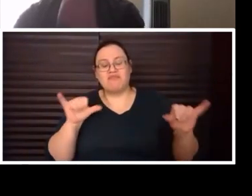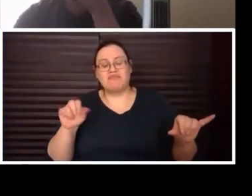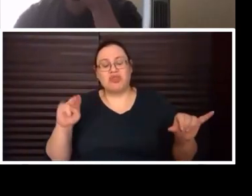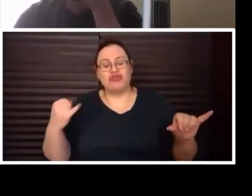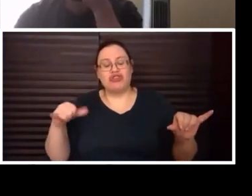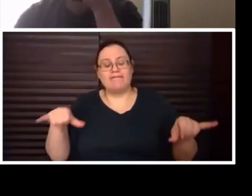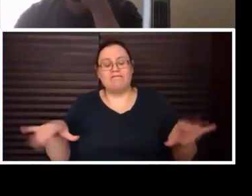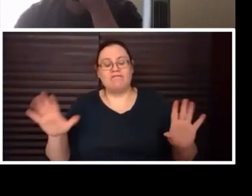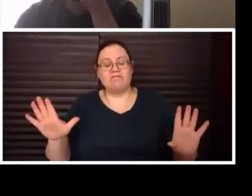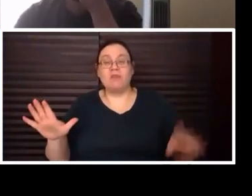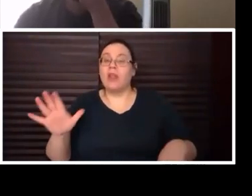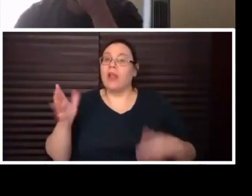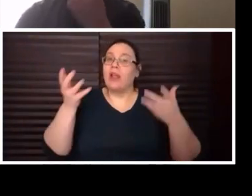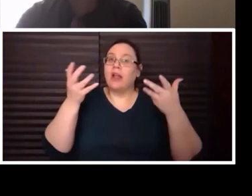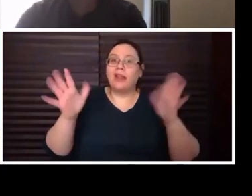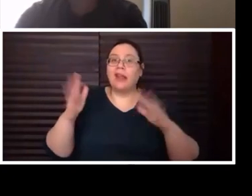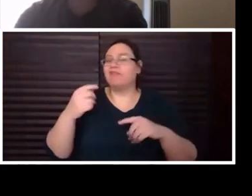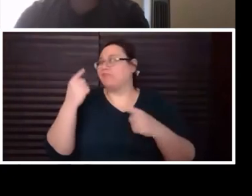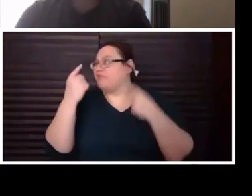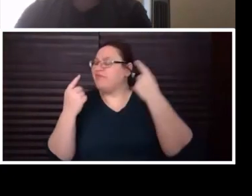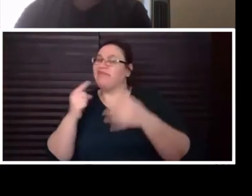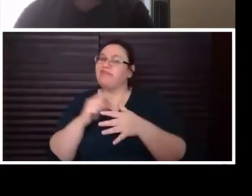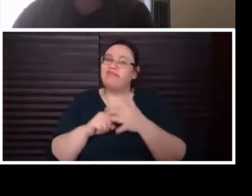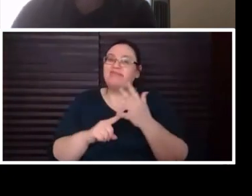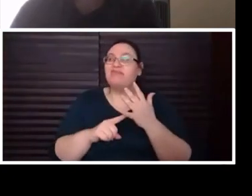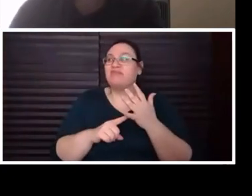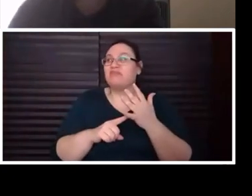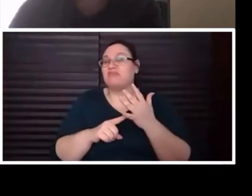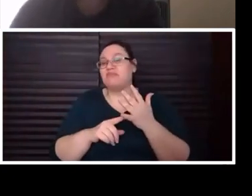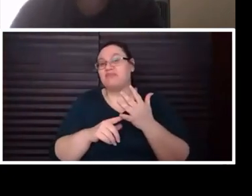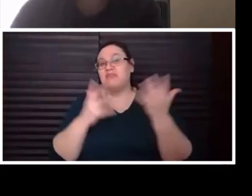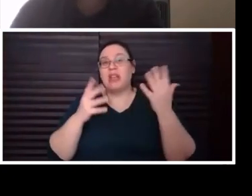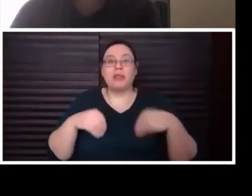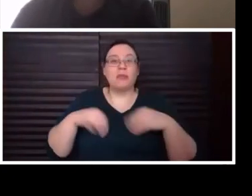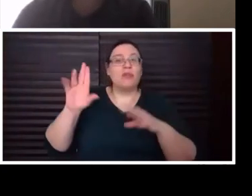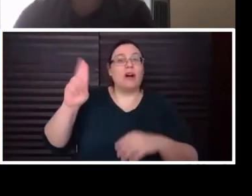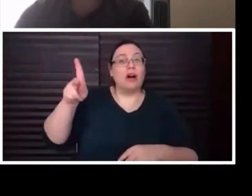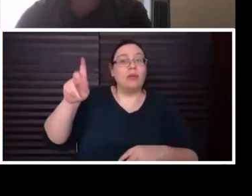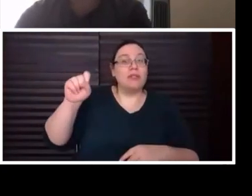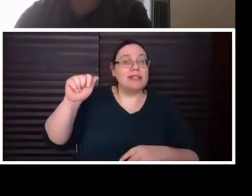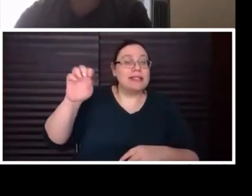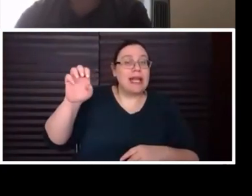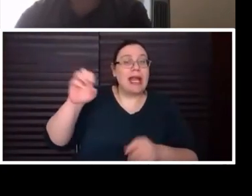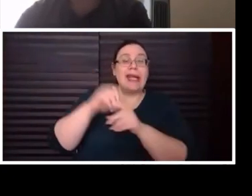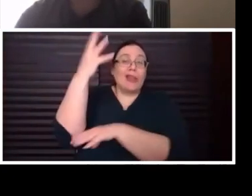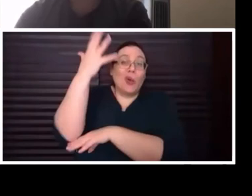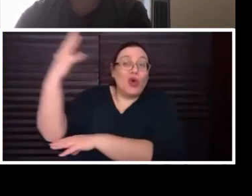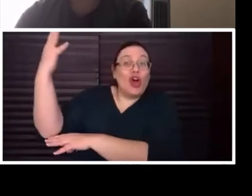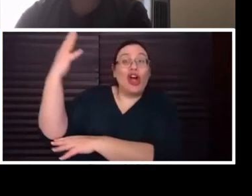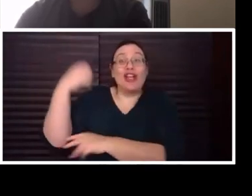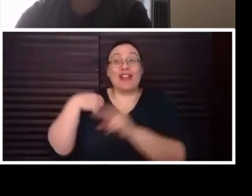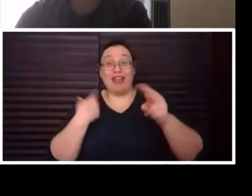then, you know, I'm thinking about, you know, maybe I want to move upstate, you know, into the woods. And I check